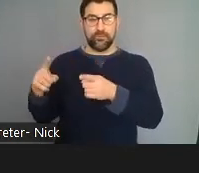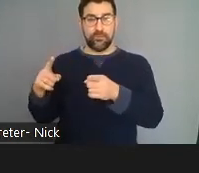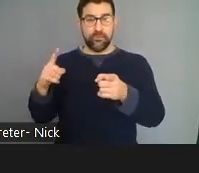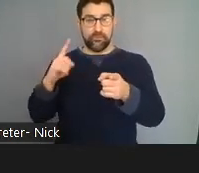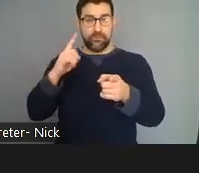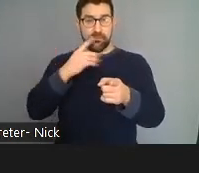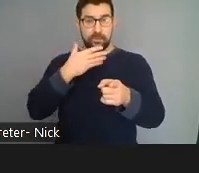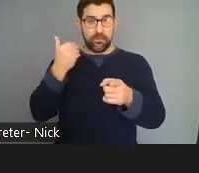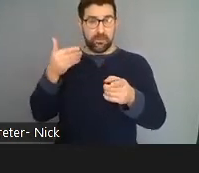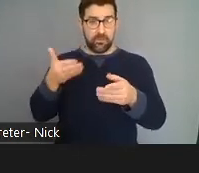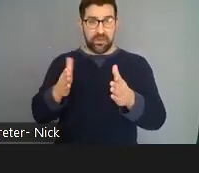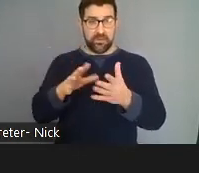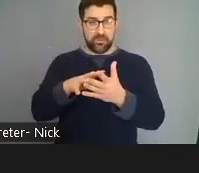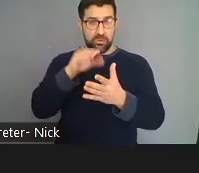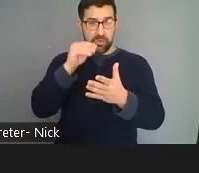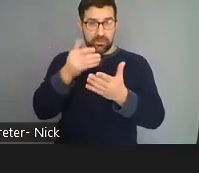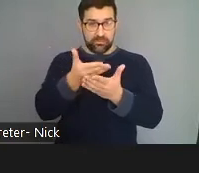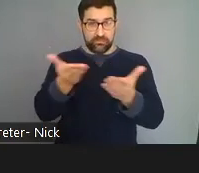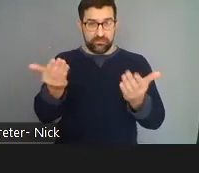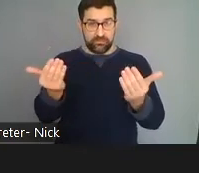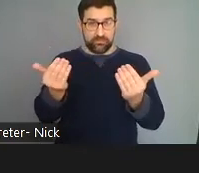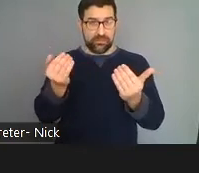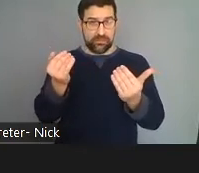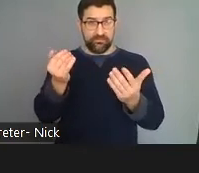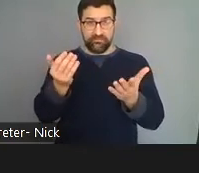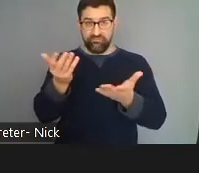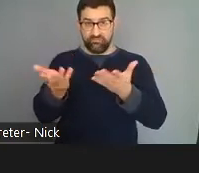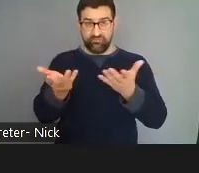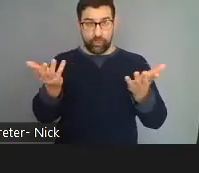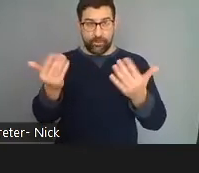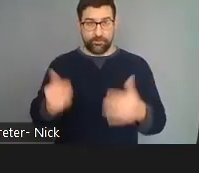better way? And if so, what?